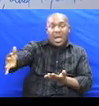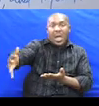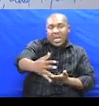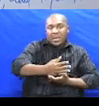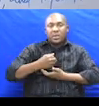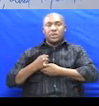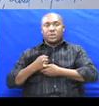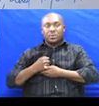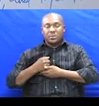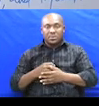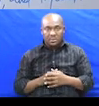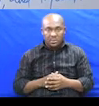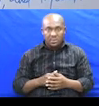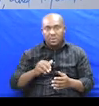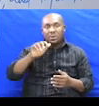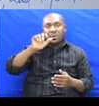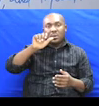massive land alienation.